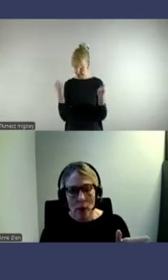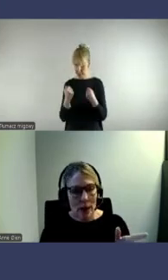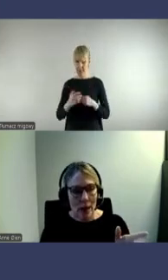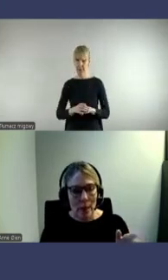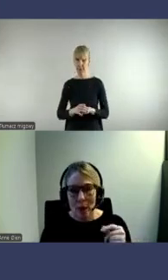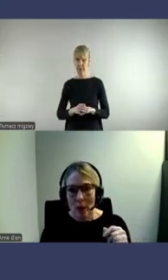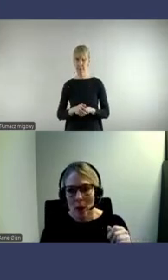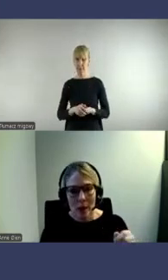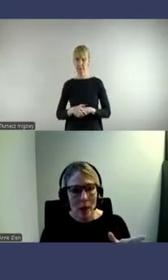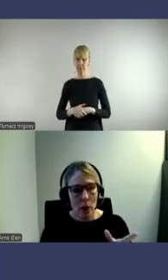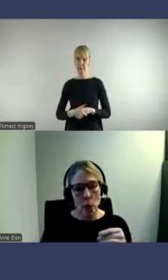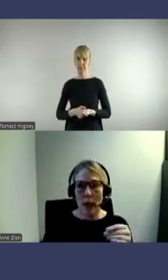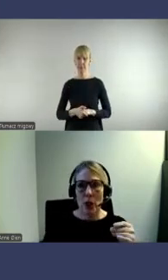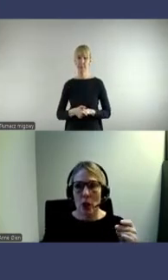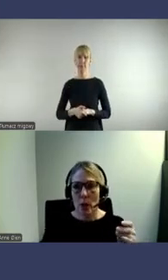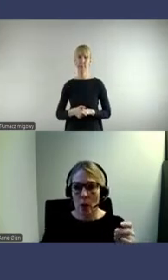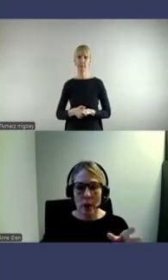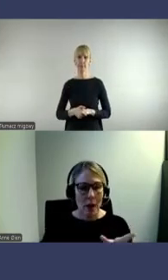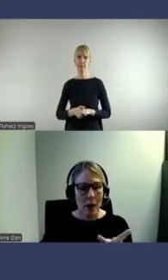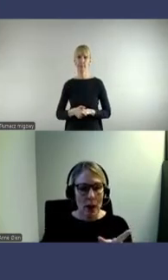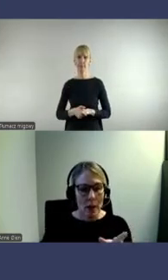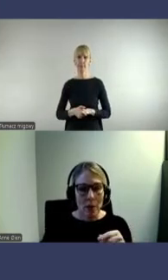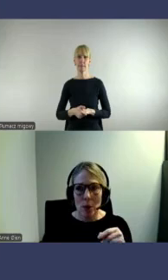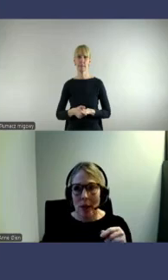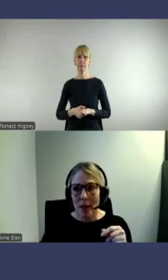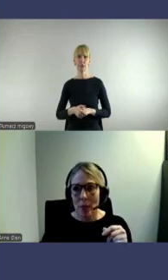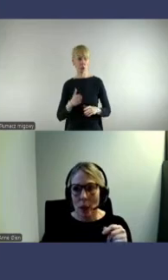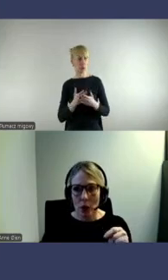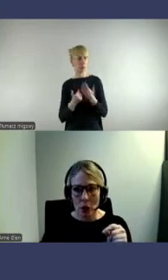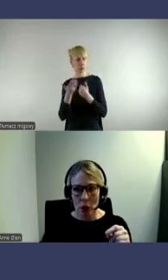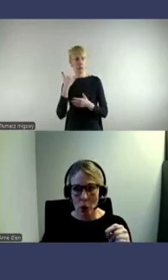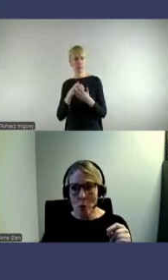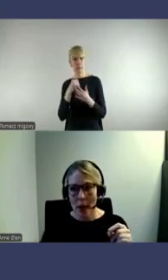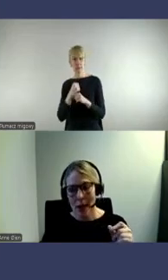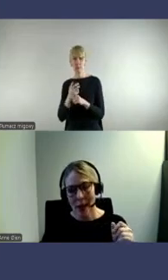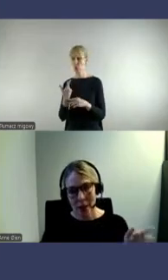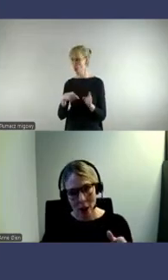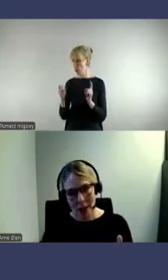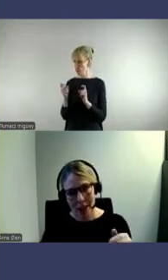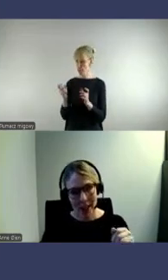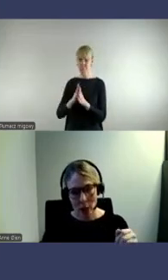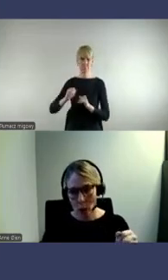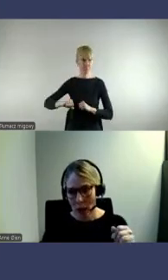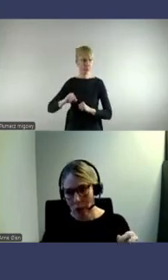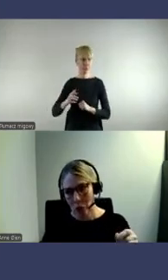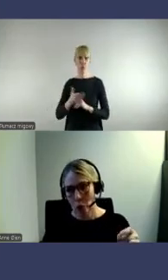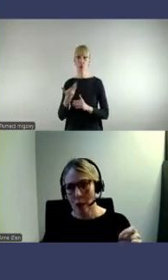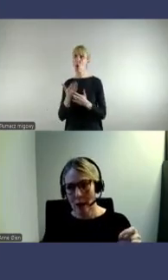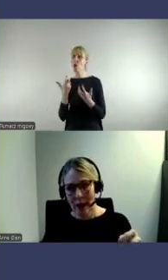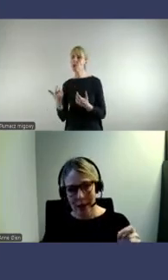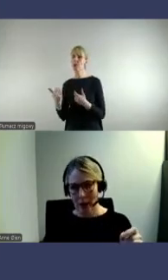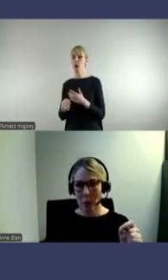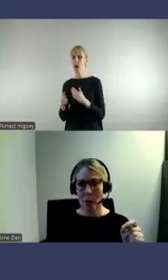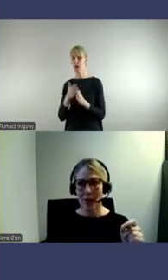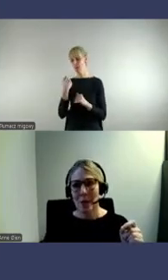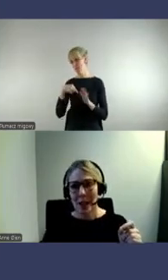me over, and we still have a good relationship. So with great enthusiasm, they wanted to show me. I had to come and see. So they wanted to show me